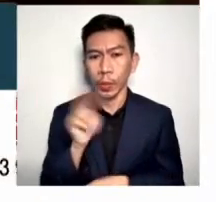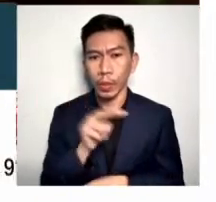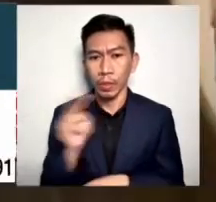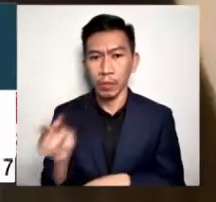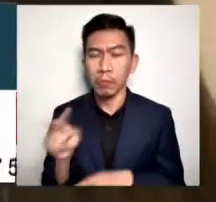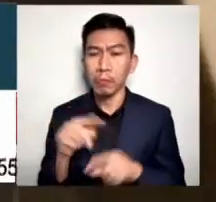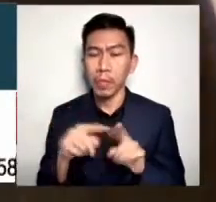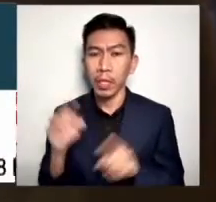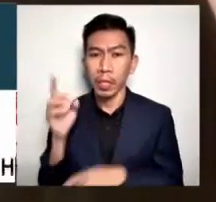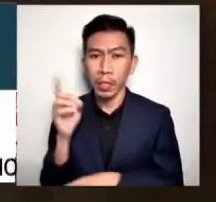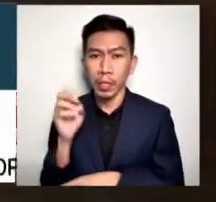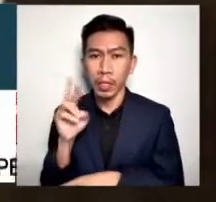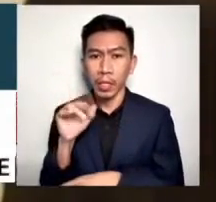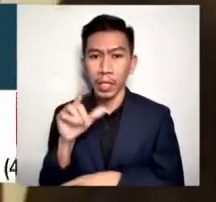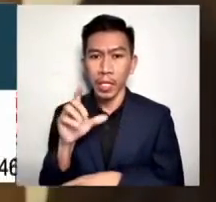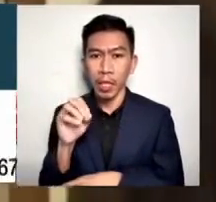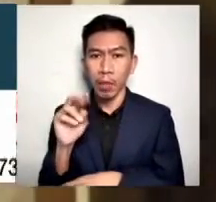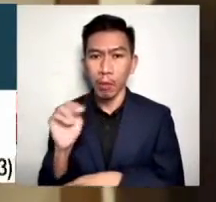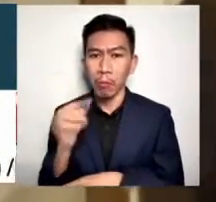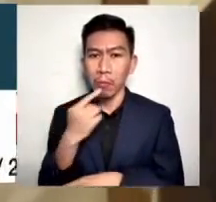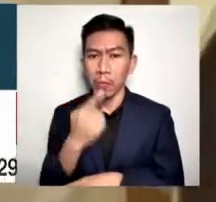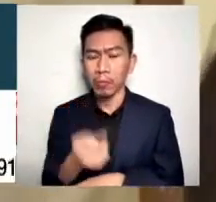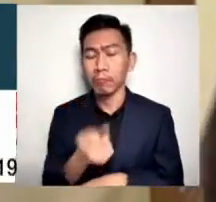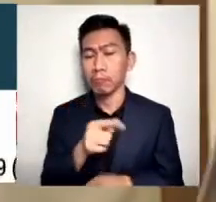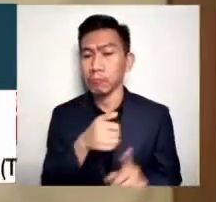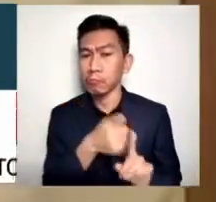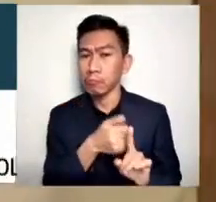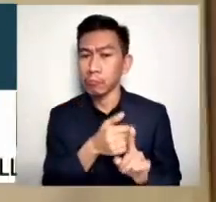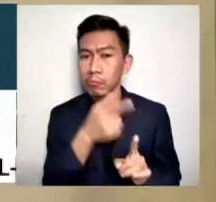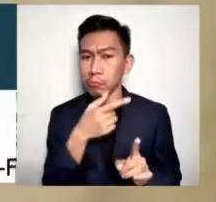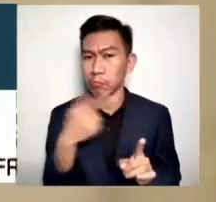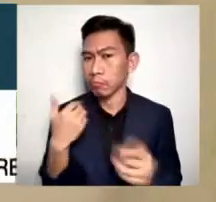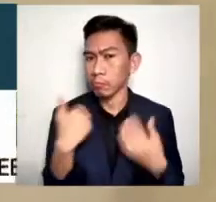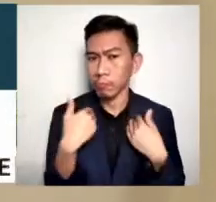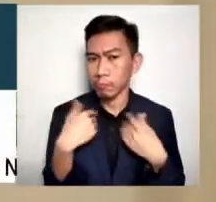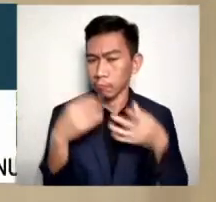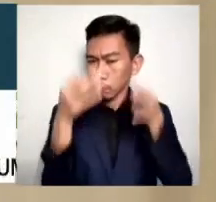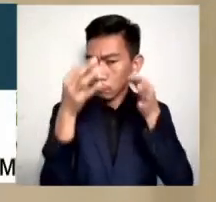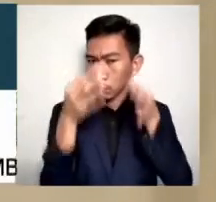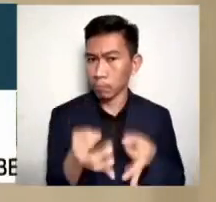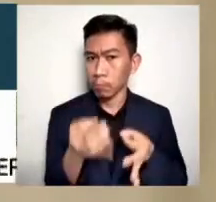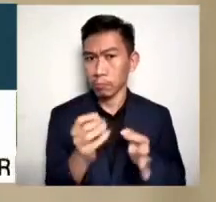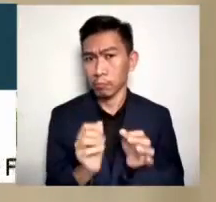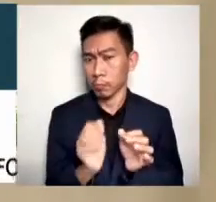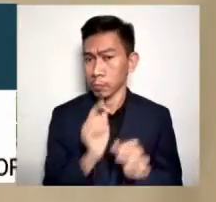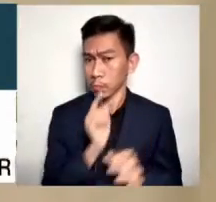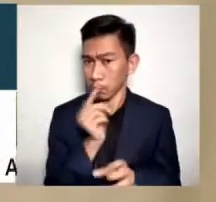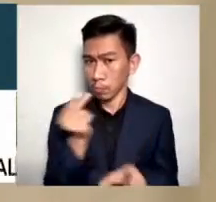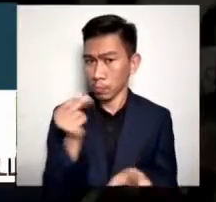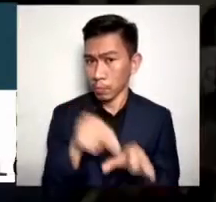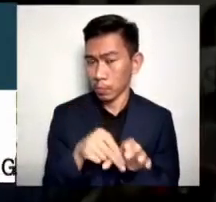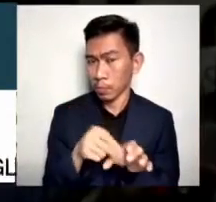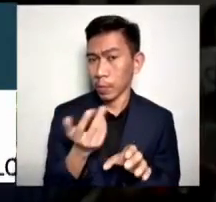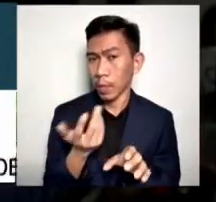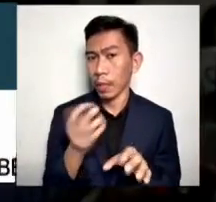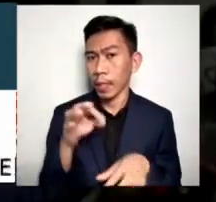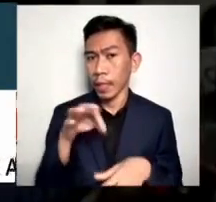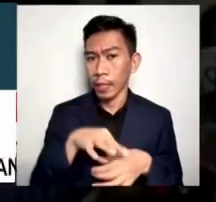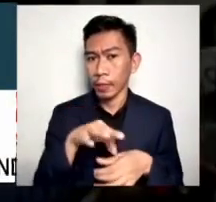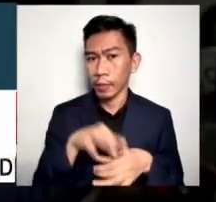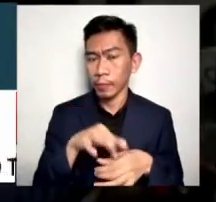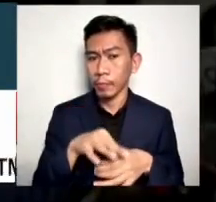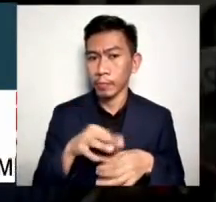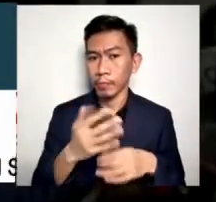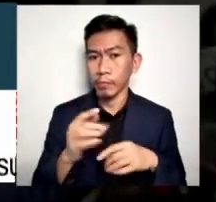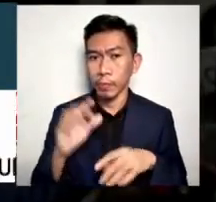said Robredo has yet to decide if she is running for the highest position in government. Drilon adds the party has taken no official stand